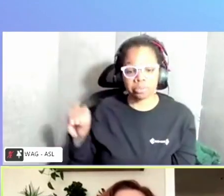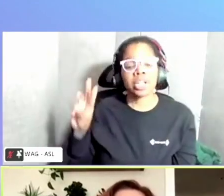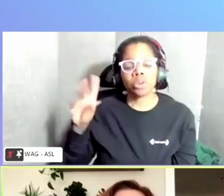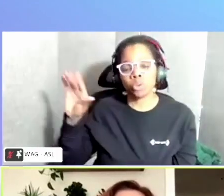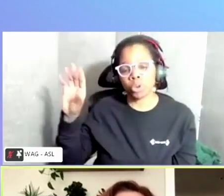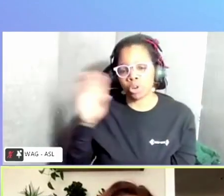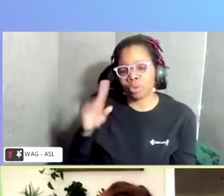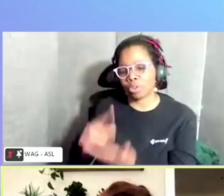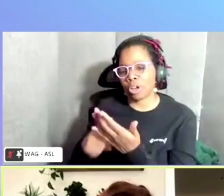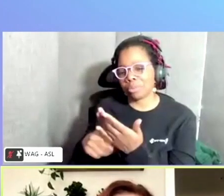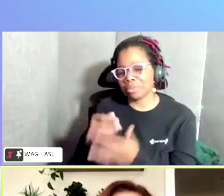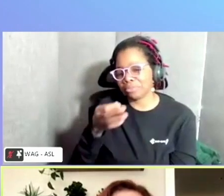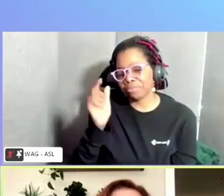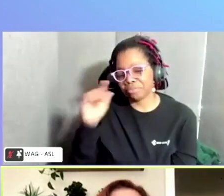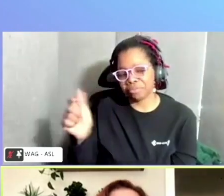about a little bit later.